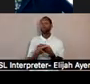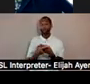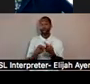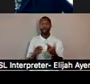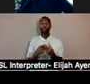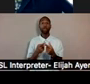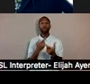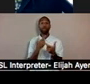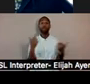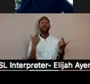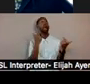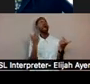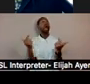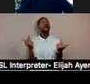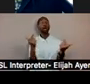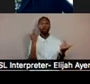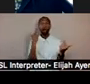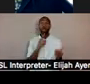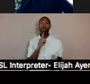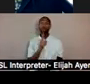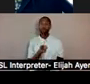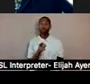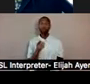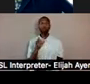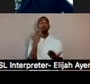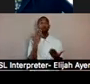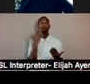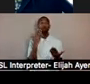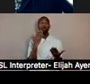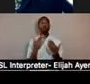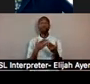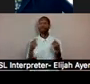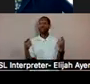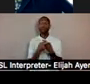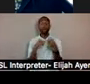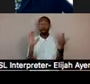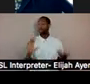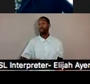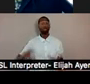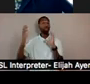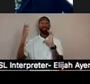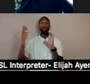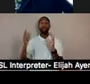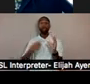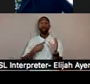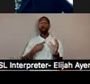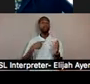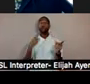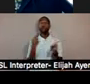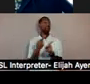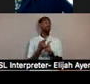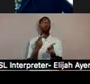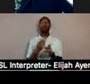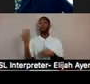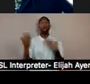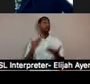big group laugh, because it's also true that we don't know how things, like, once conflict hits the fan, it's like we're all kind of like helpless trying to figure things